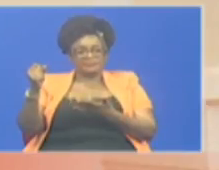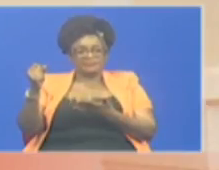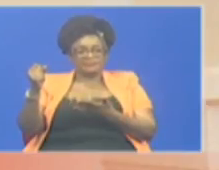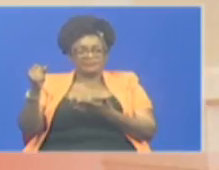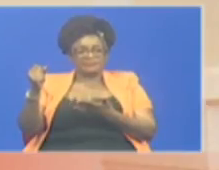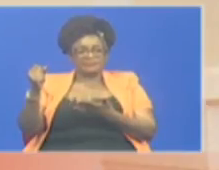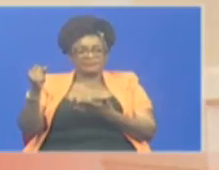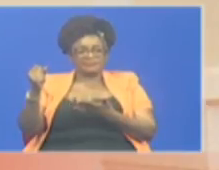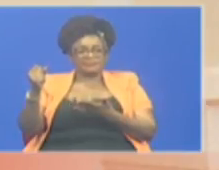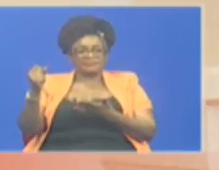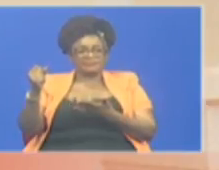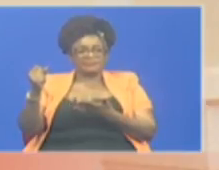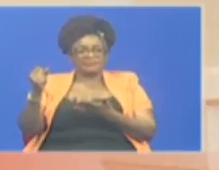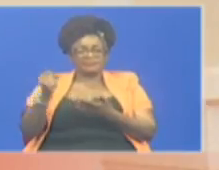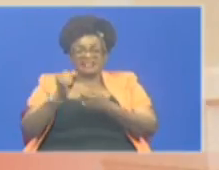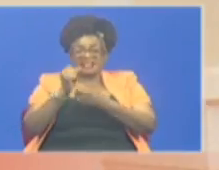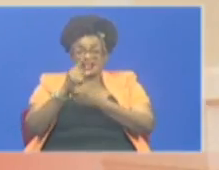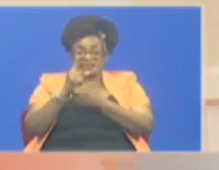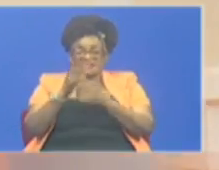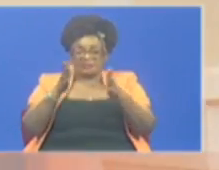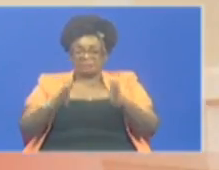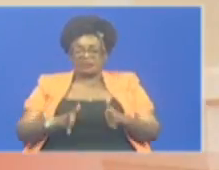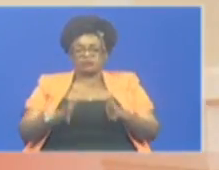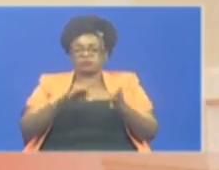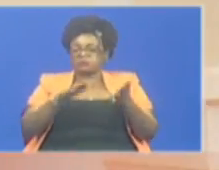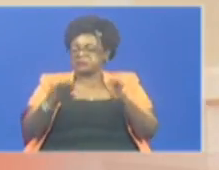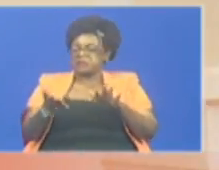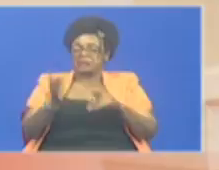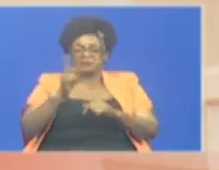We have lost 11 persons to this disease,